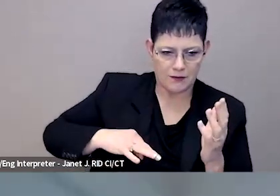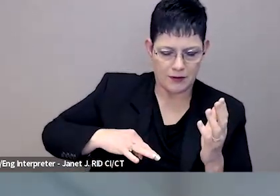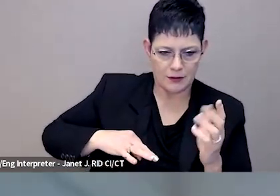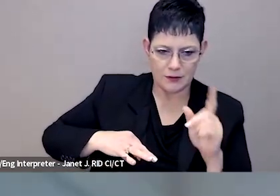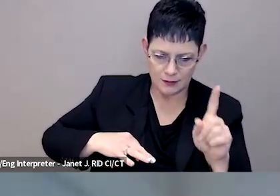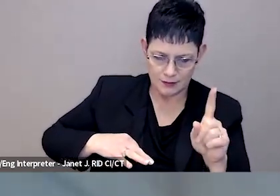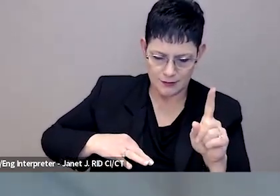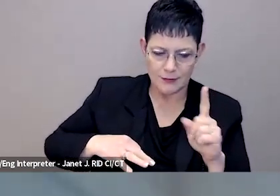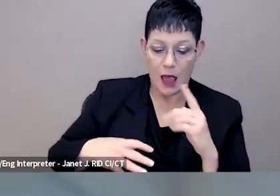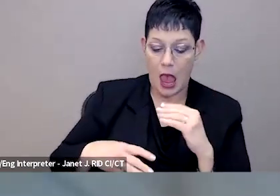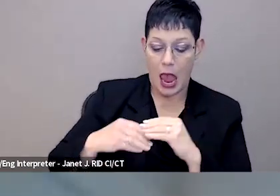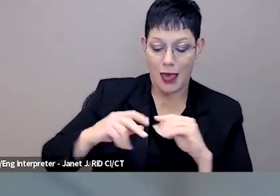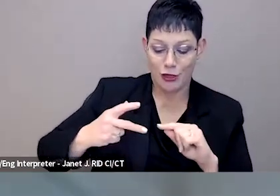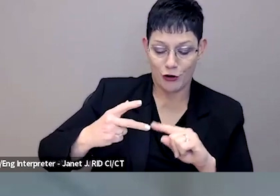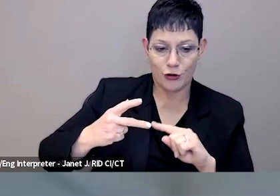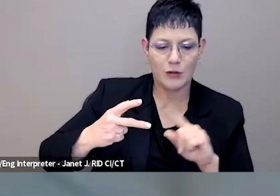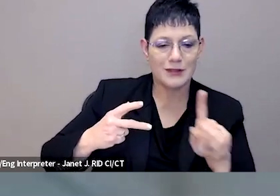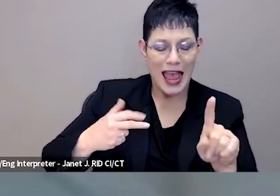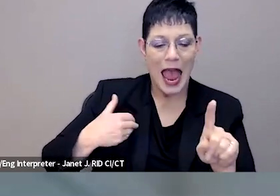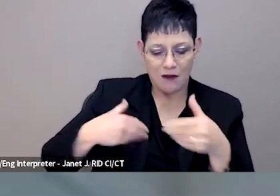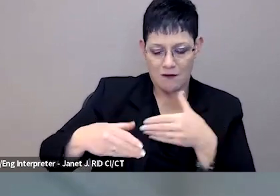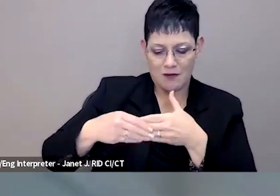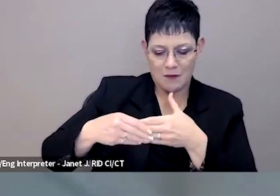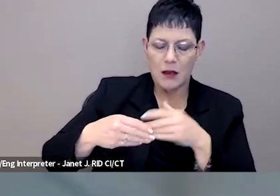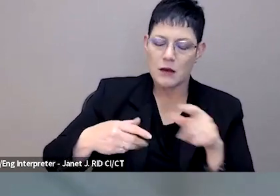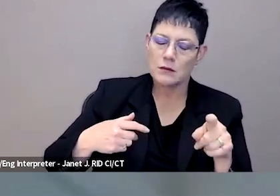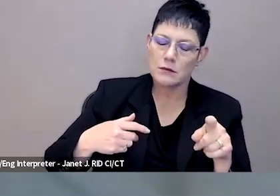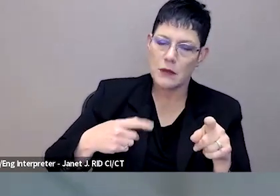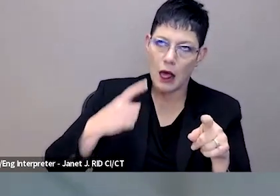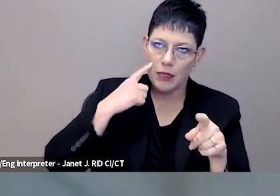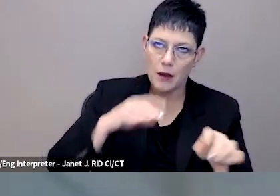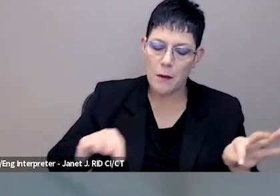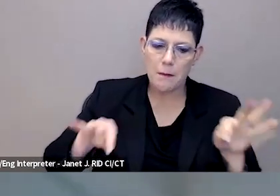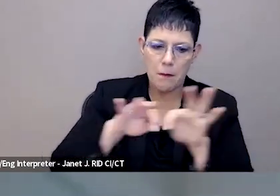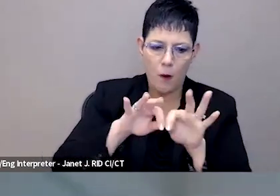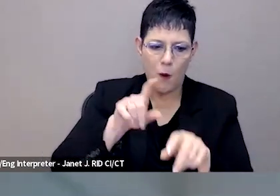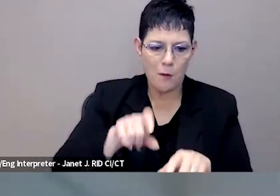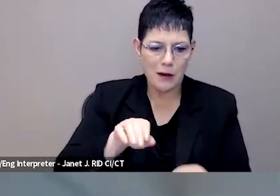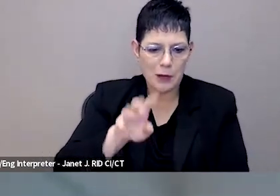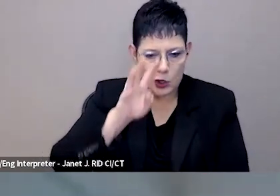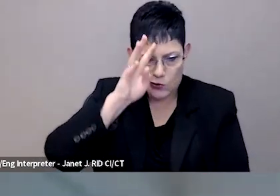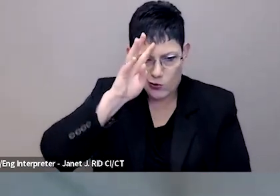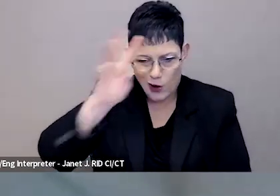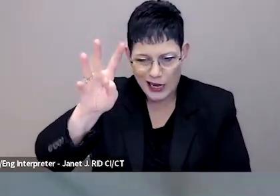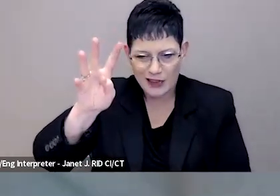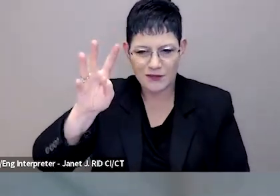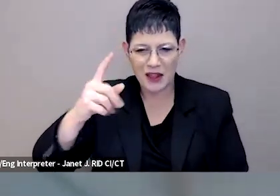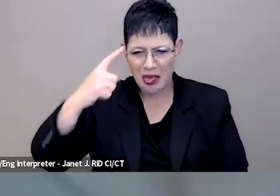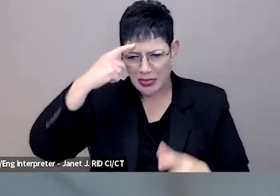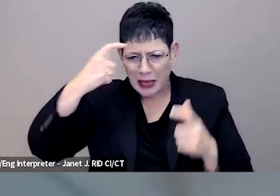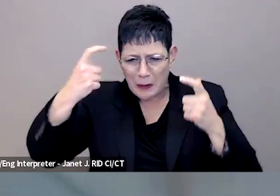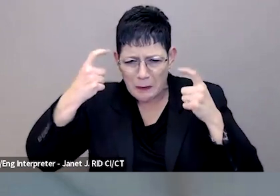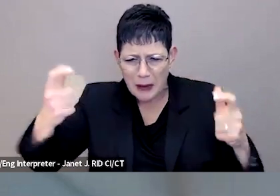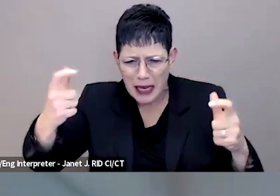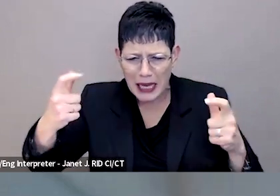And there is room, and in fact, there is an imperative, I would say, to be creative and ambitious in